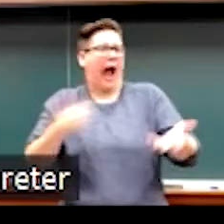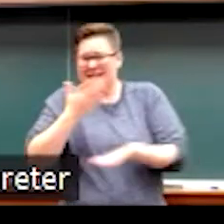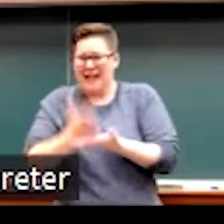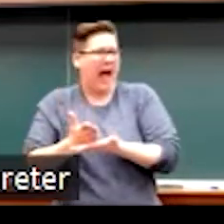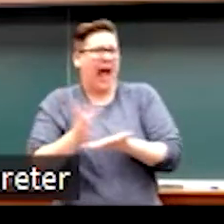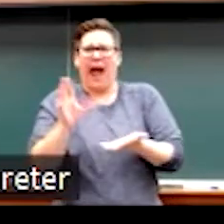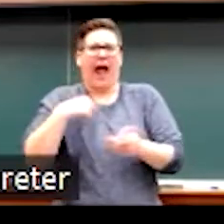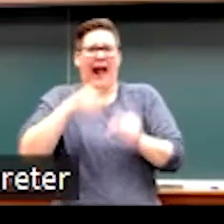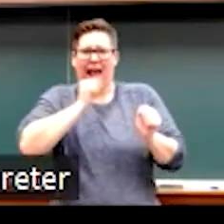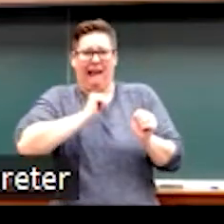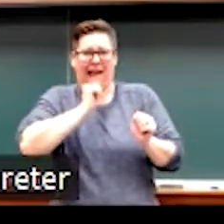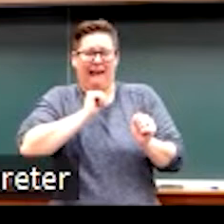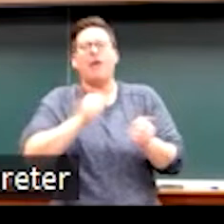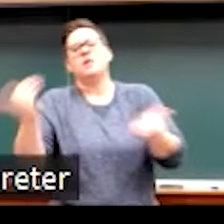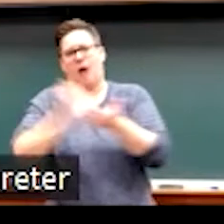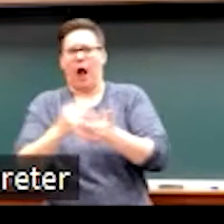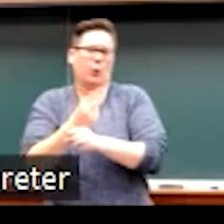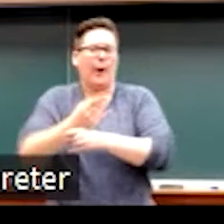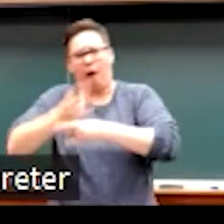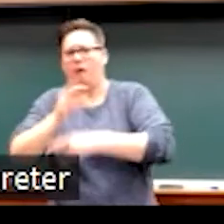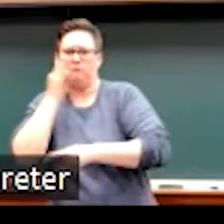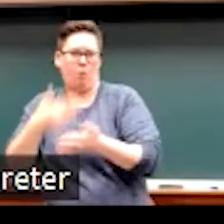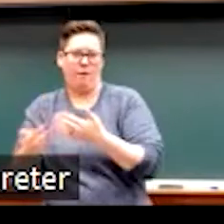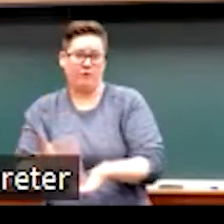later, is a critical consideration.